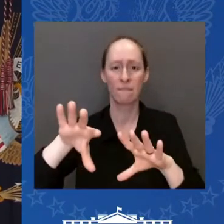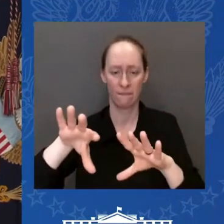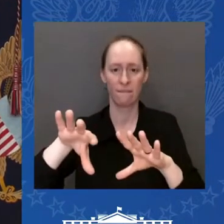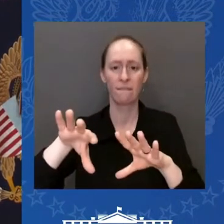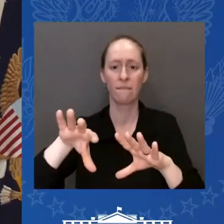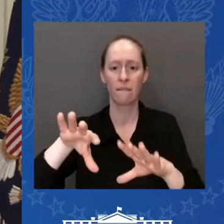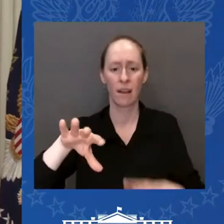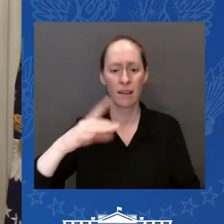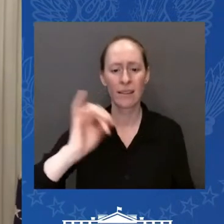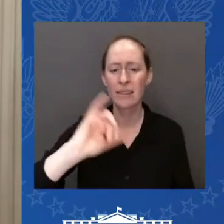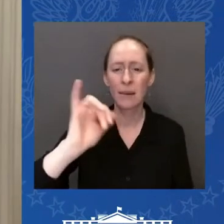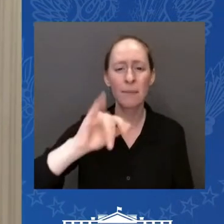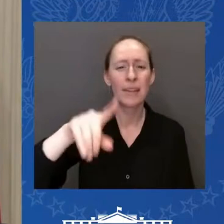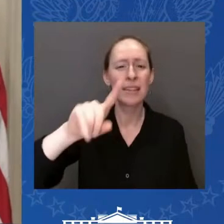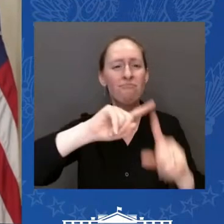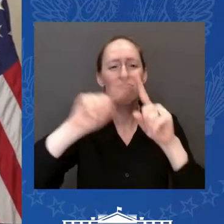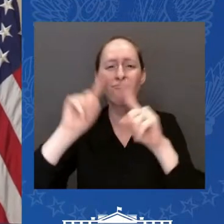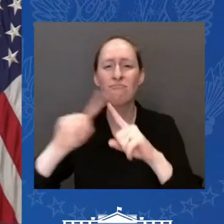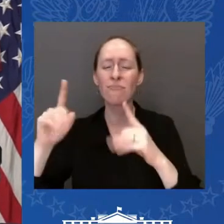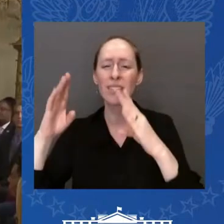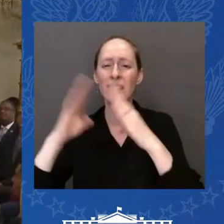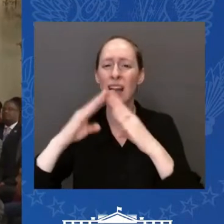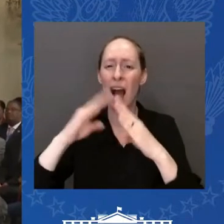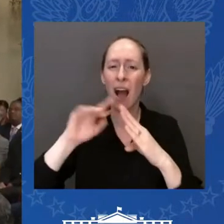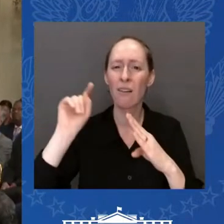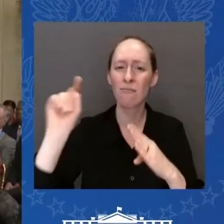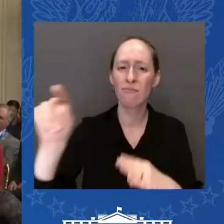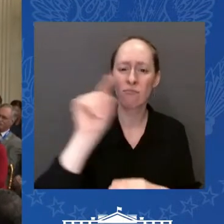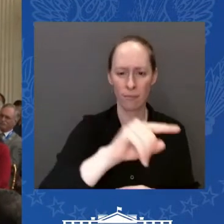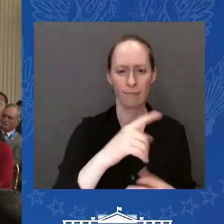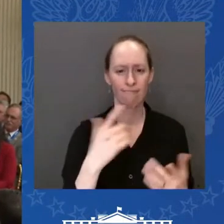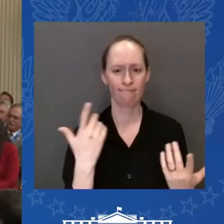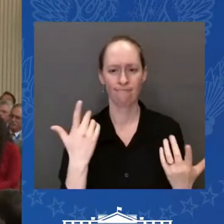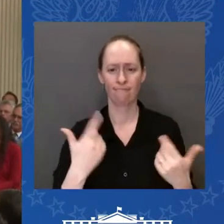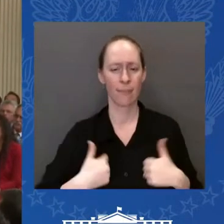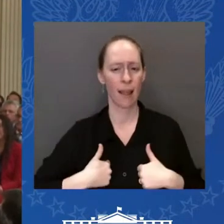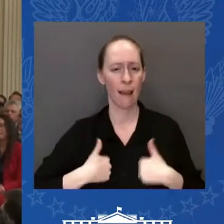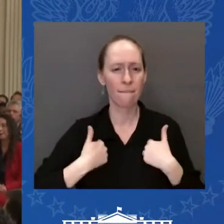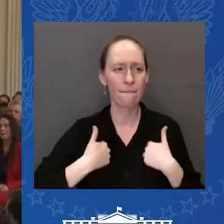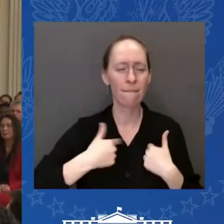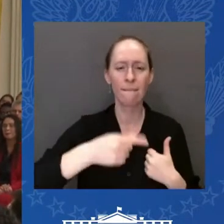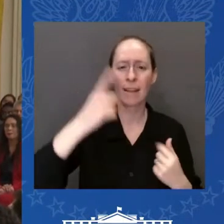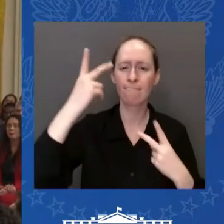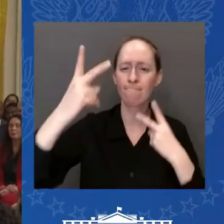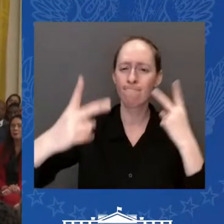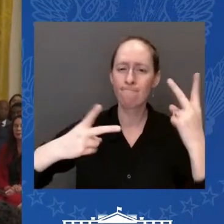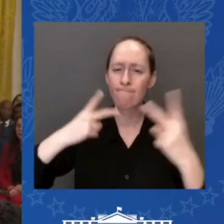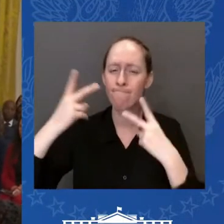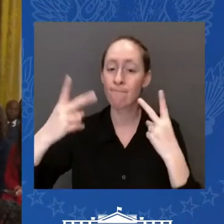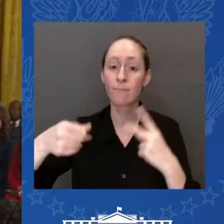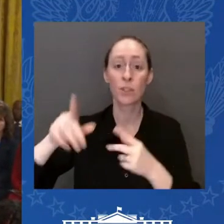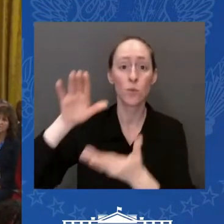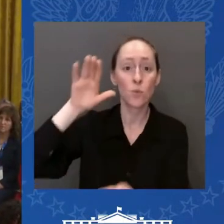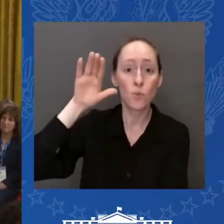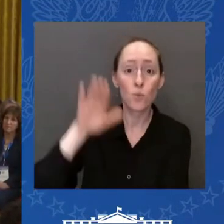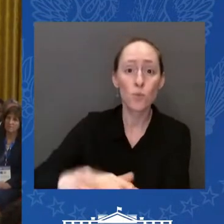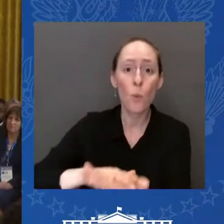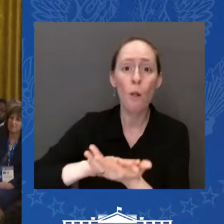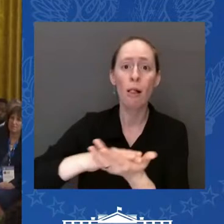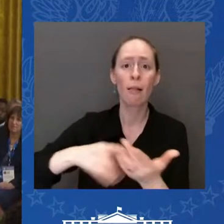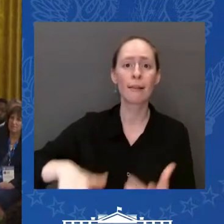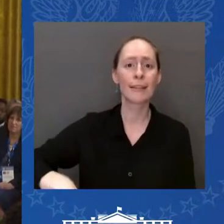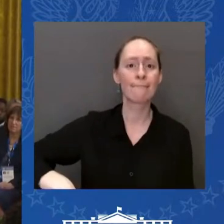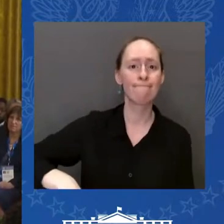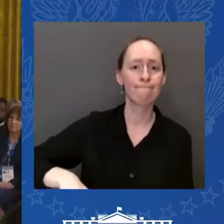they want to stay where their family is, where their relatives are, where they know everything, and they have to say, Mama, got to leave. There's no jobs